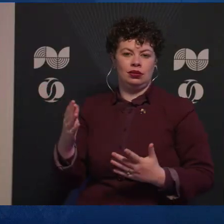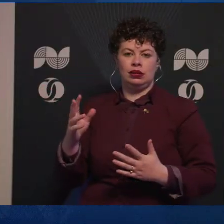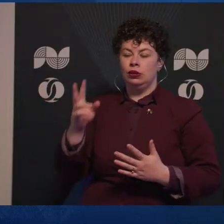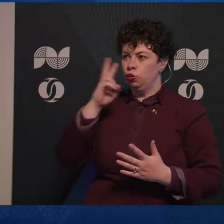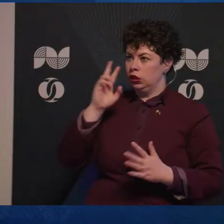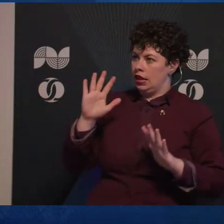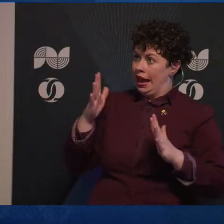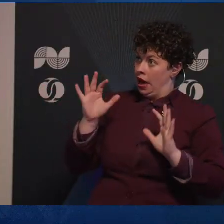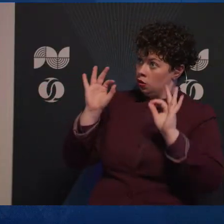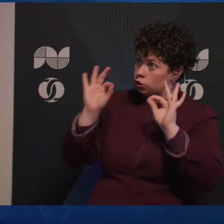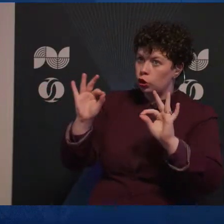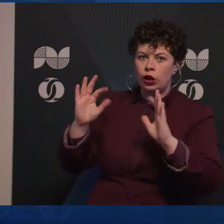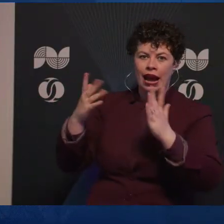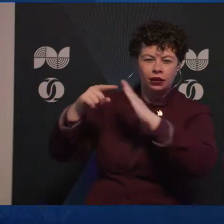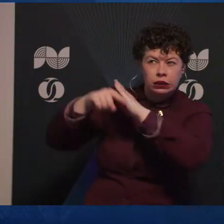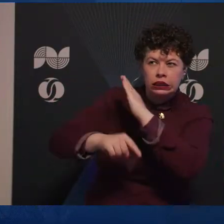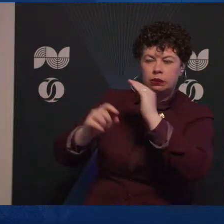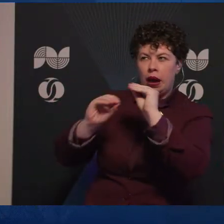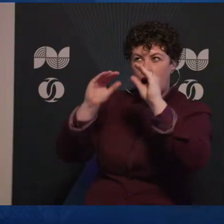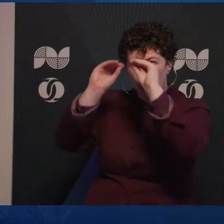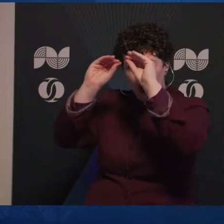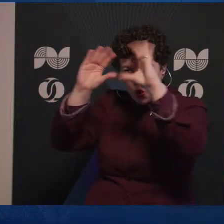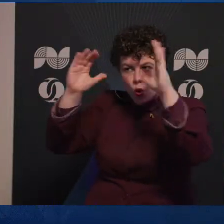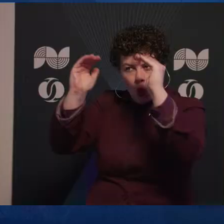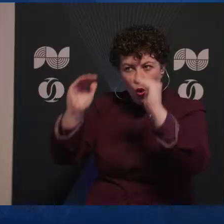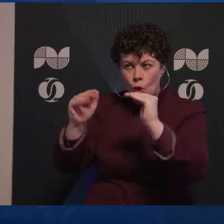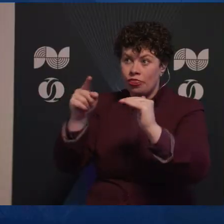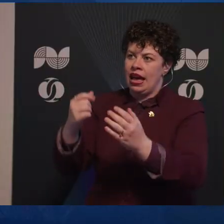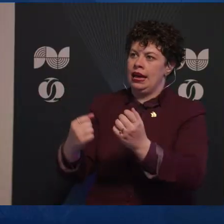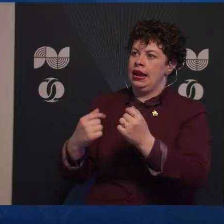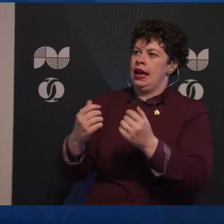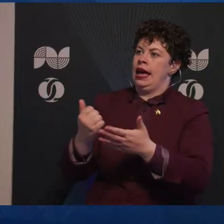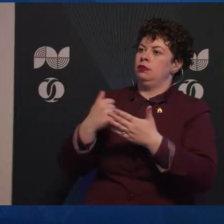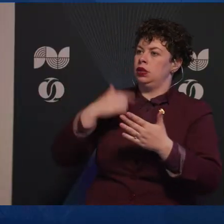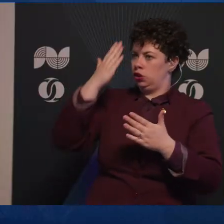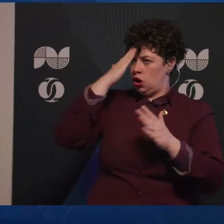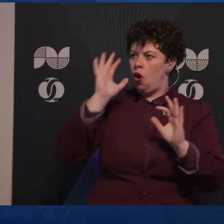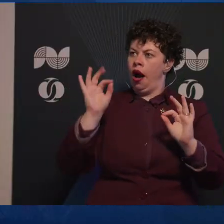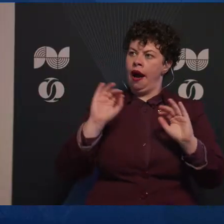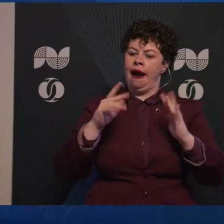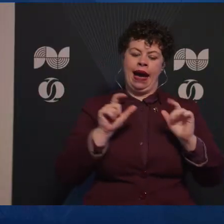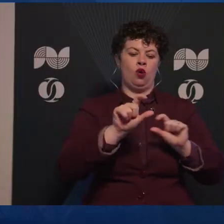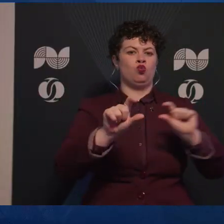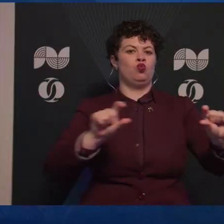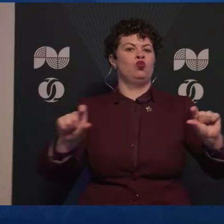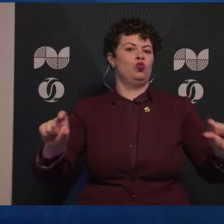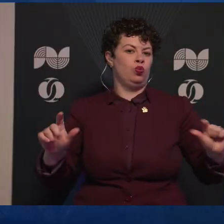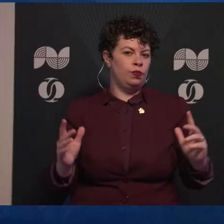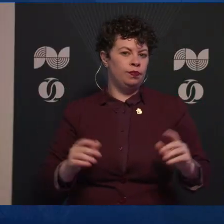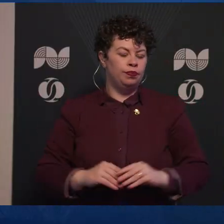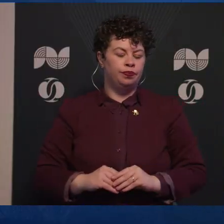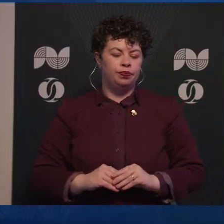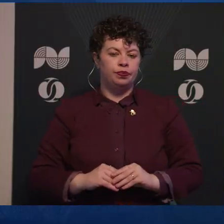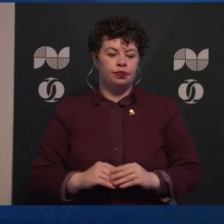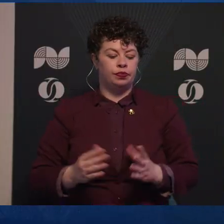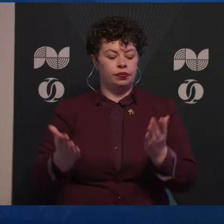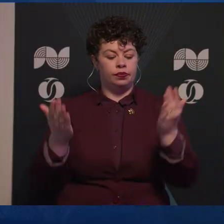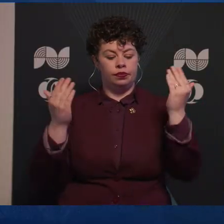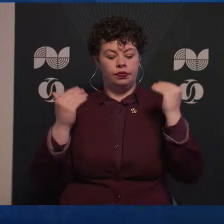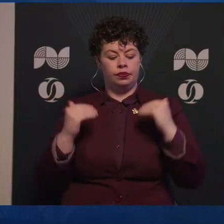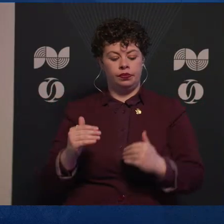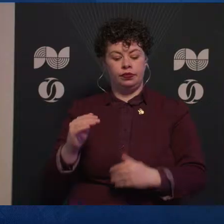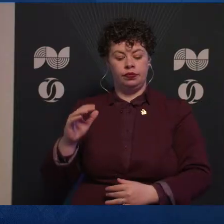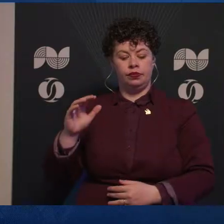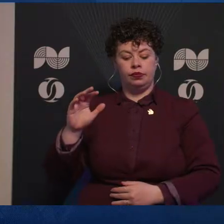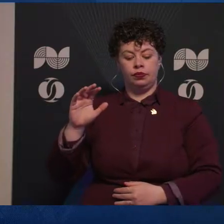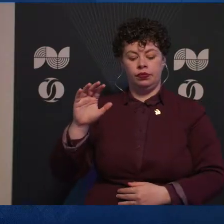the industrial policy. Okay, thank you. Excuse me. Jeremy, I'm going to come to you now. The excessive